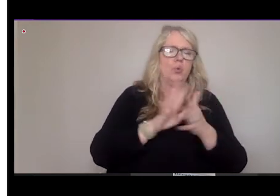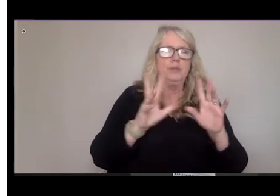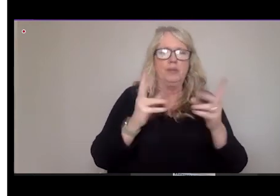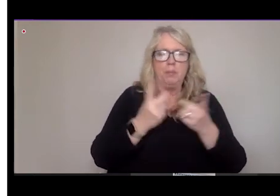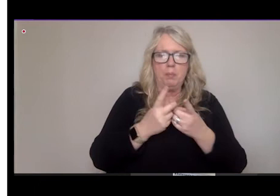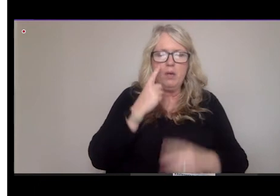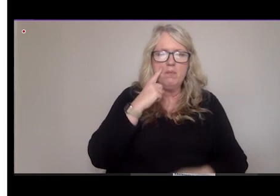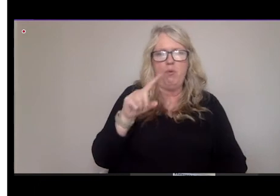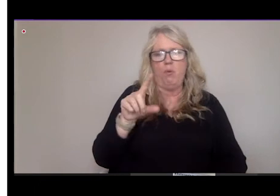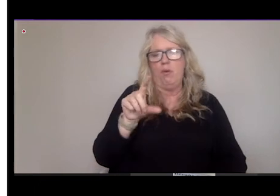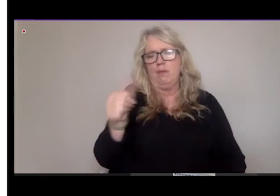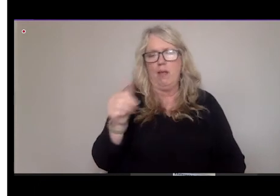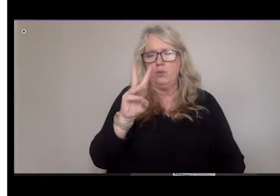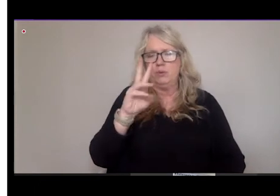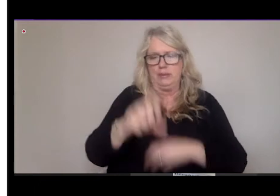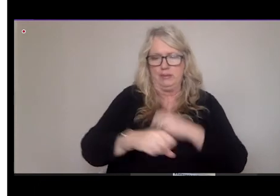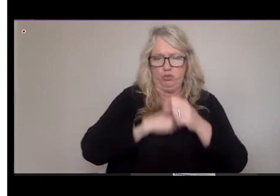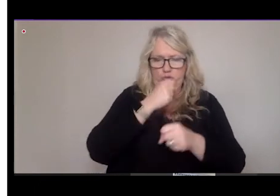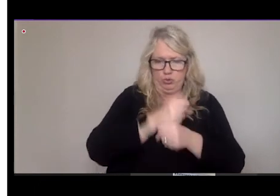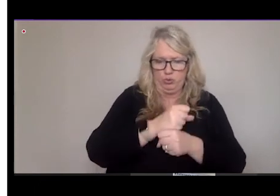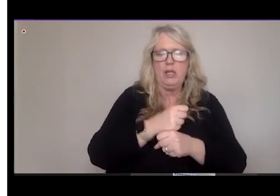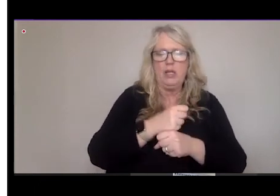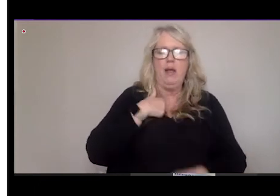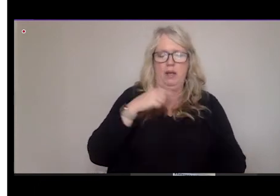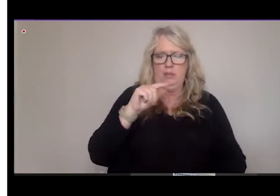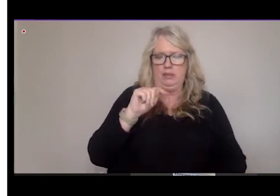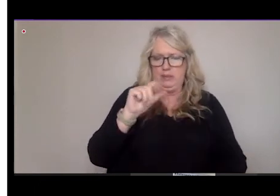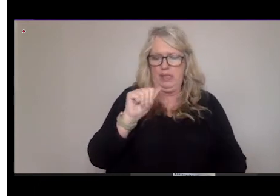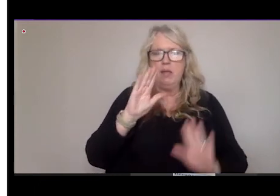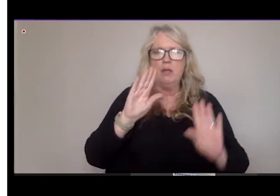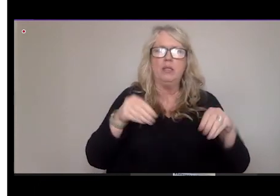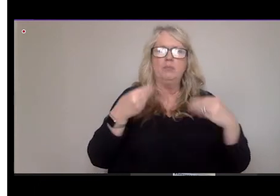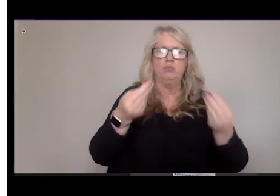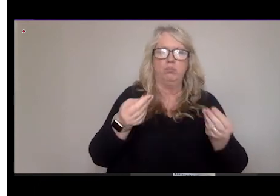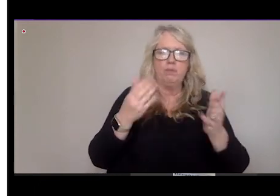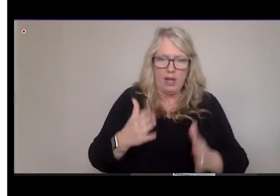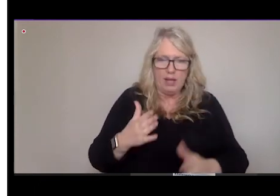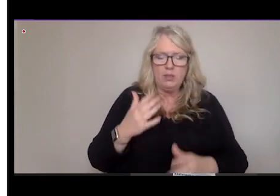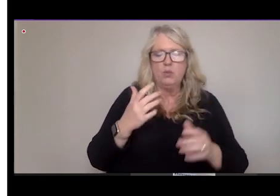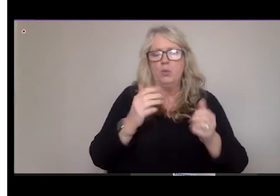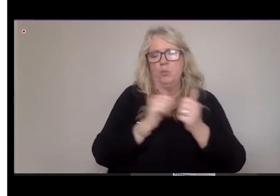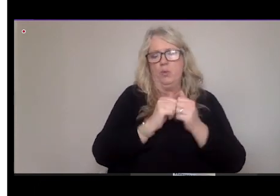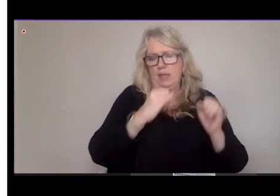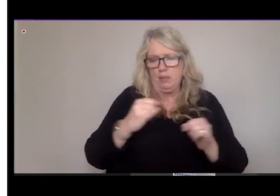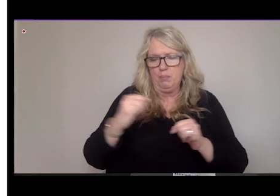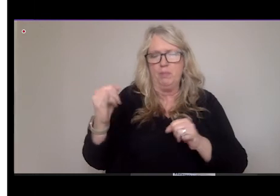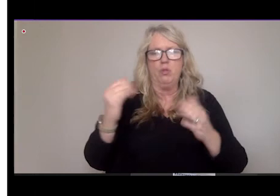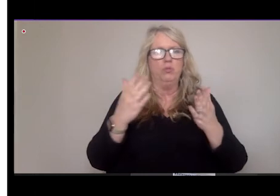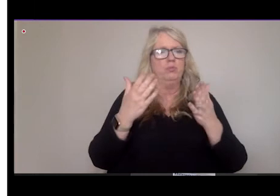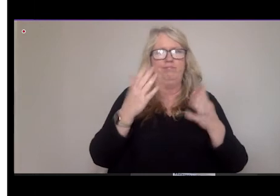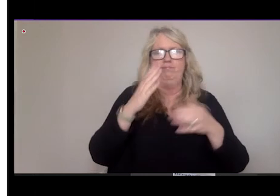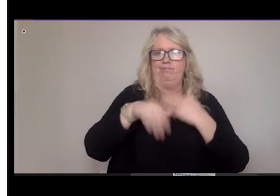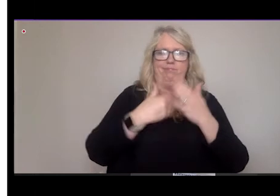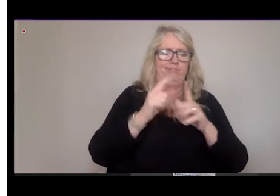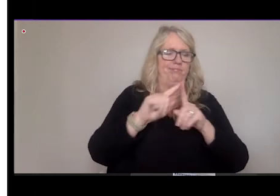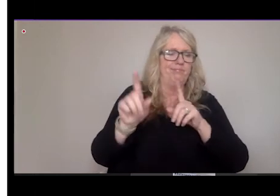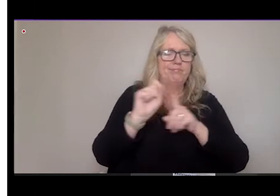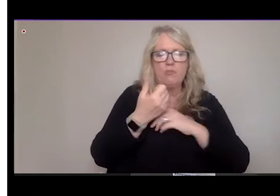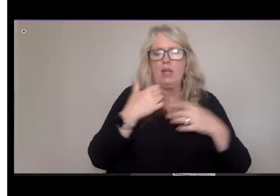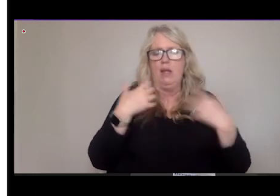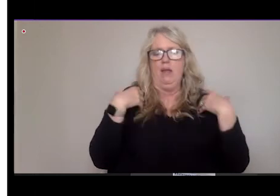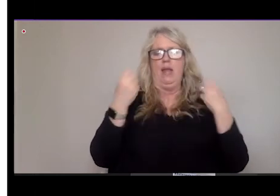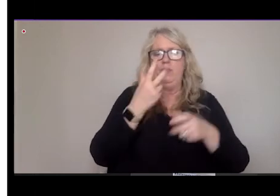school districts for about another 6 years. And now I'm a TA provider and I work with individuals